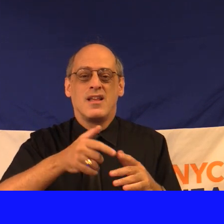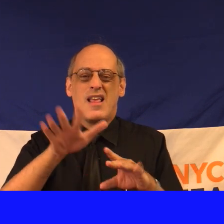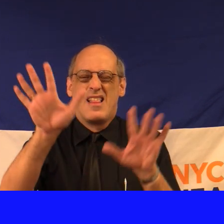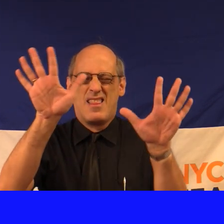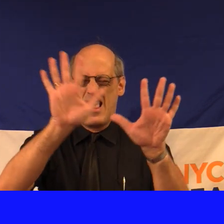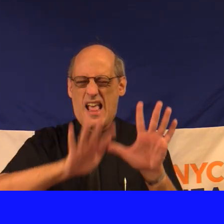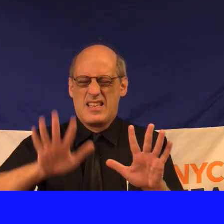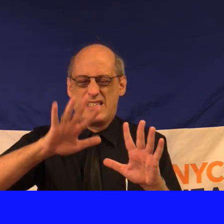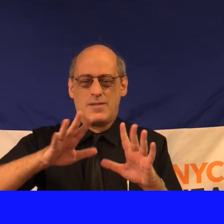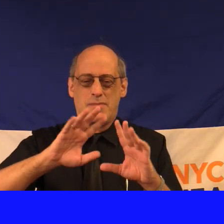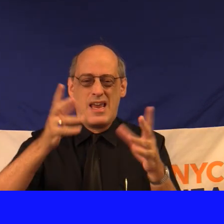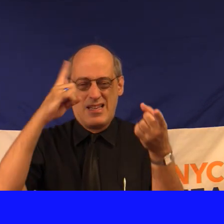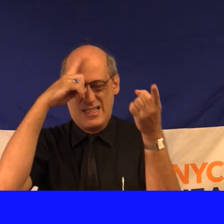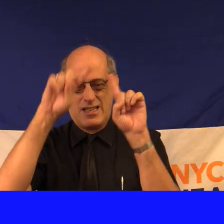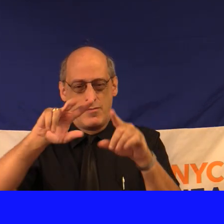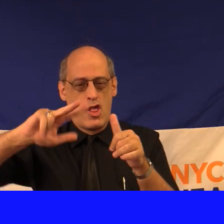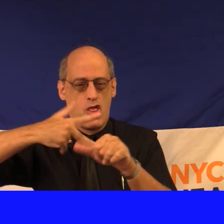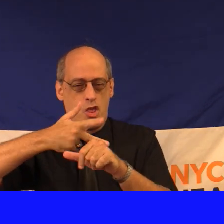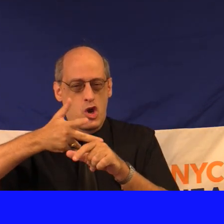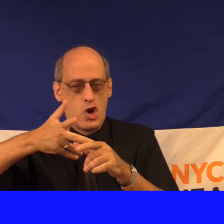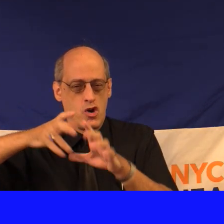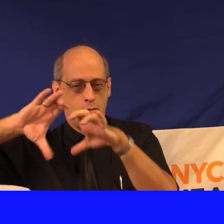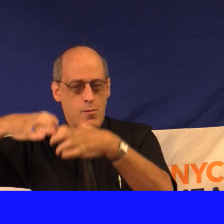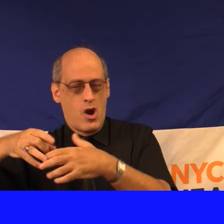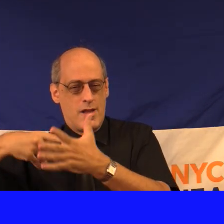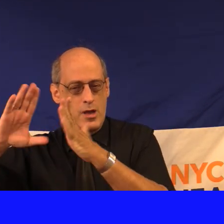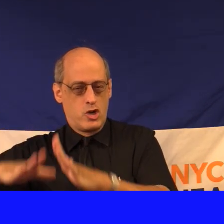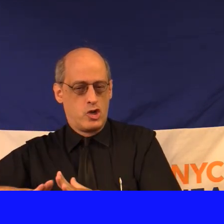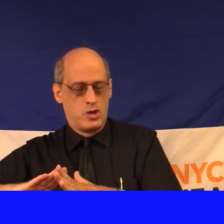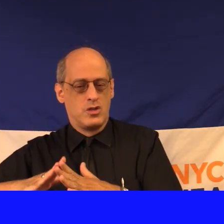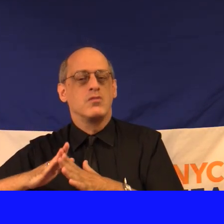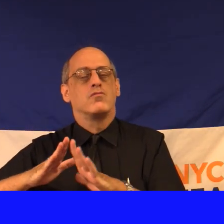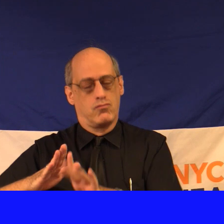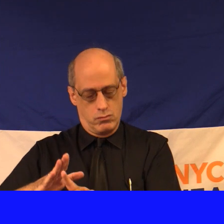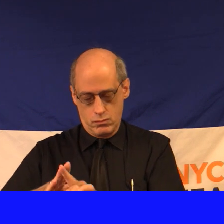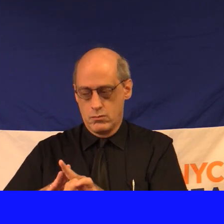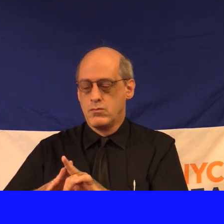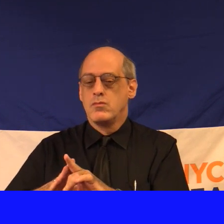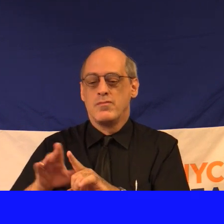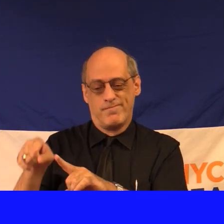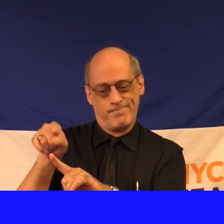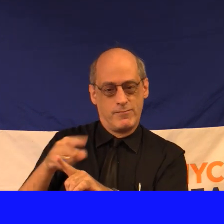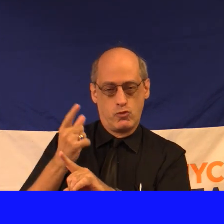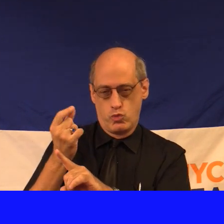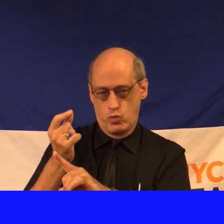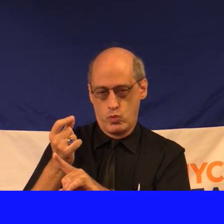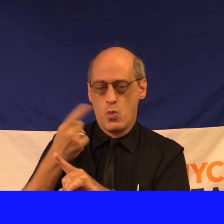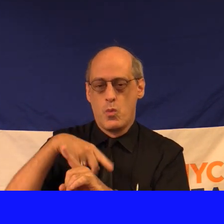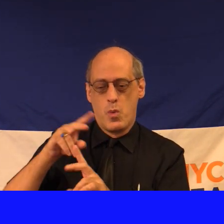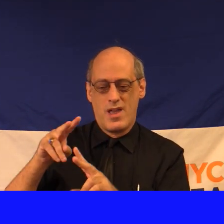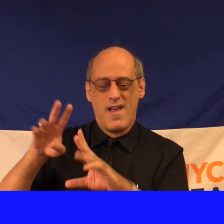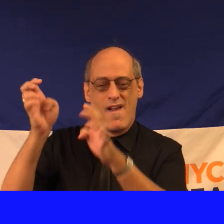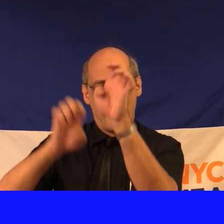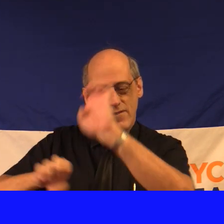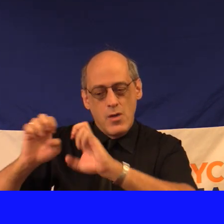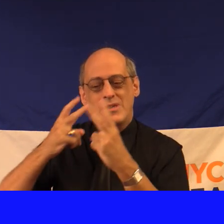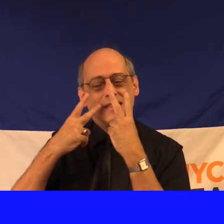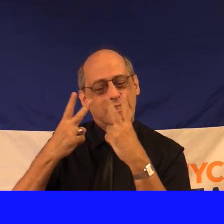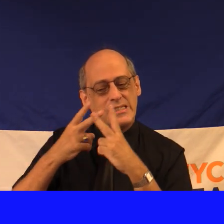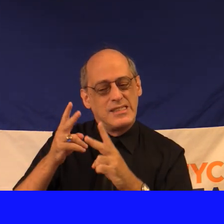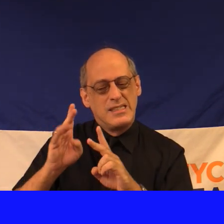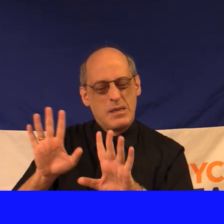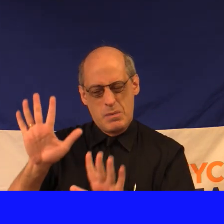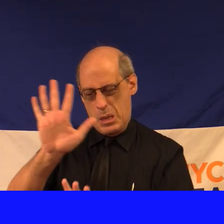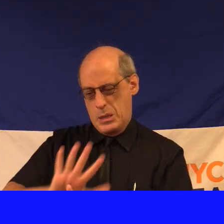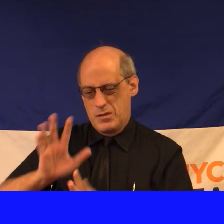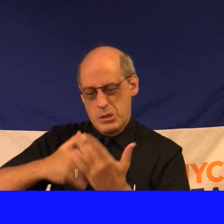with third-party payers, we have a specialist as part of our team. And in this area, what we do is we evaluate, we look at the estimation process